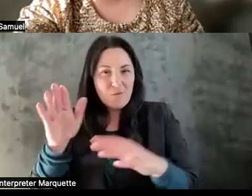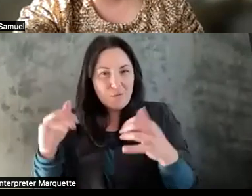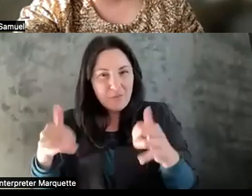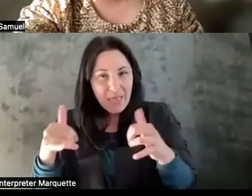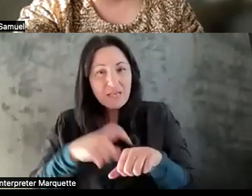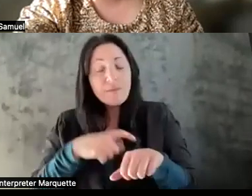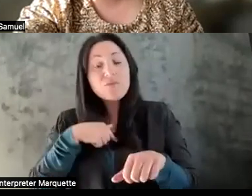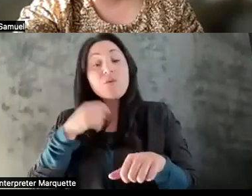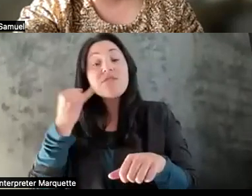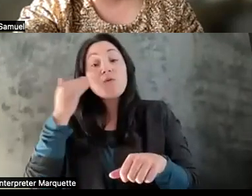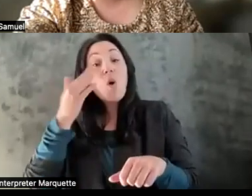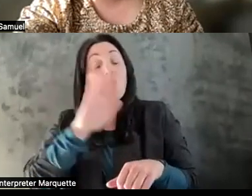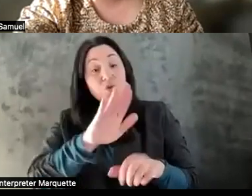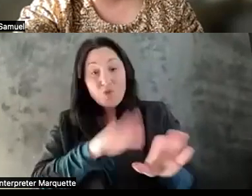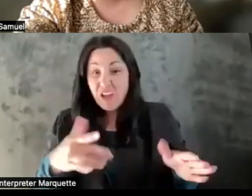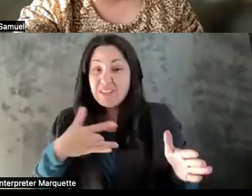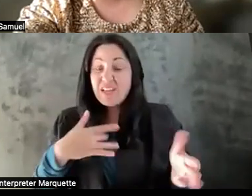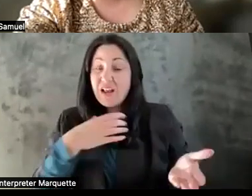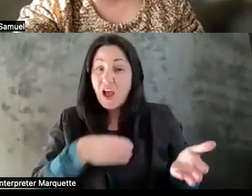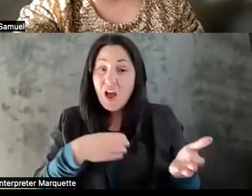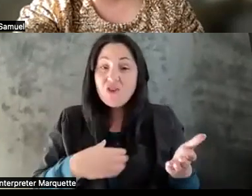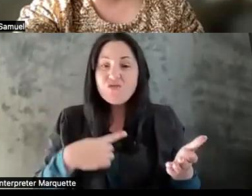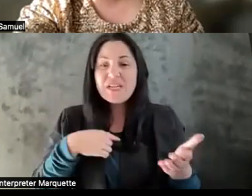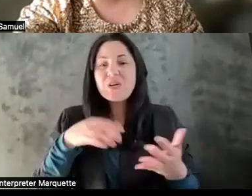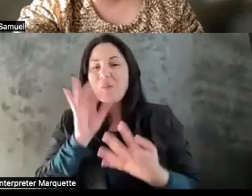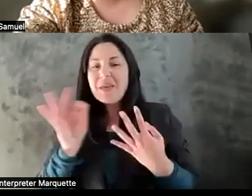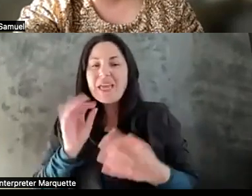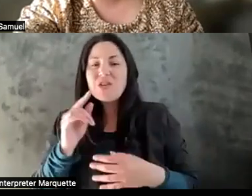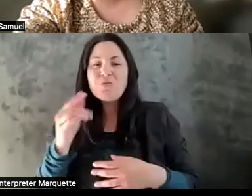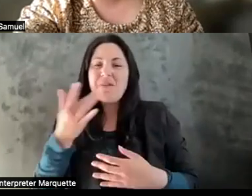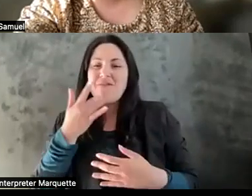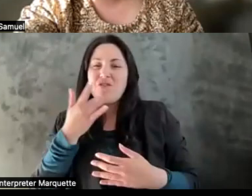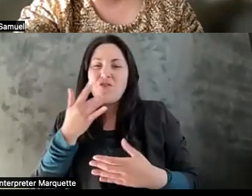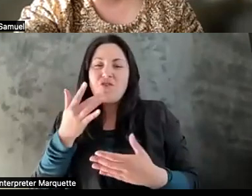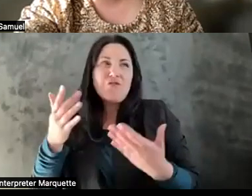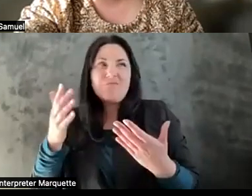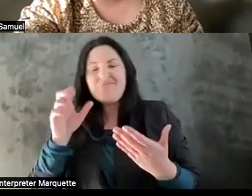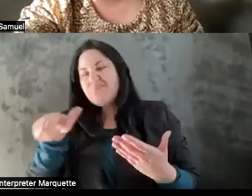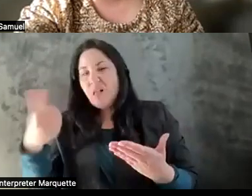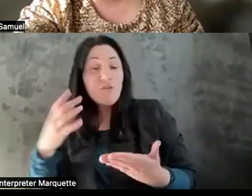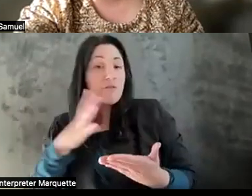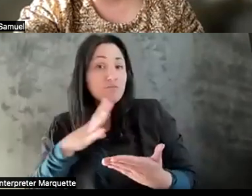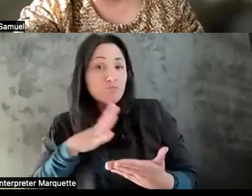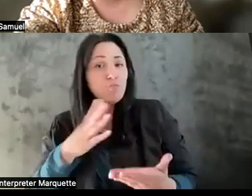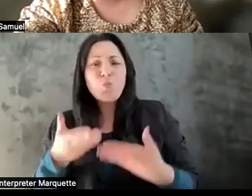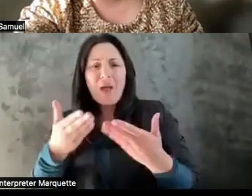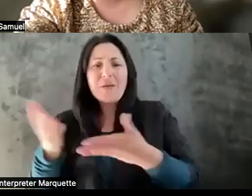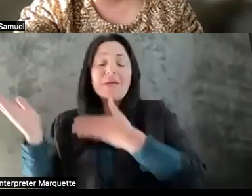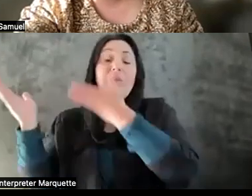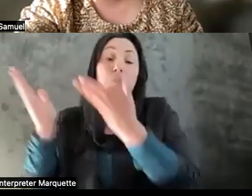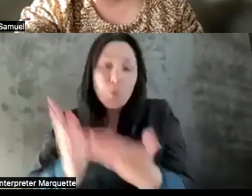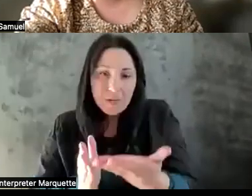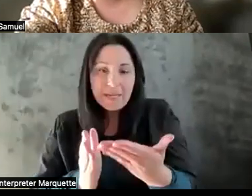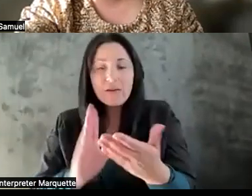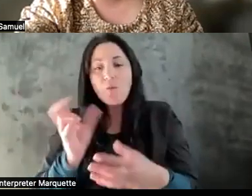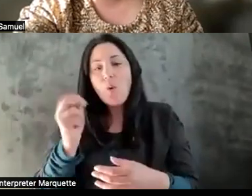that your child is particularly hungry or picky, or there's something that you would rather that they eat or something like that, we do recommend packing their own